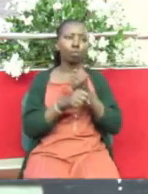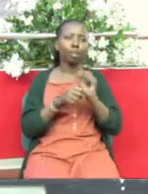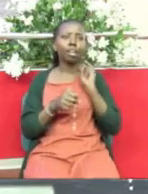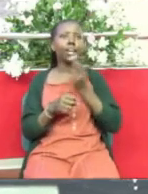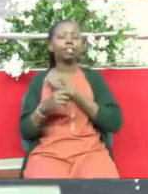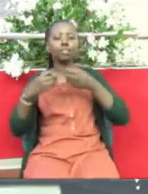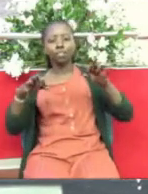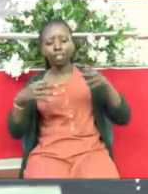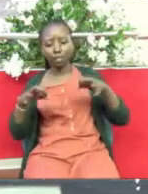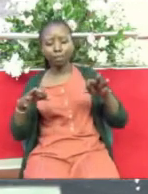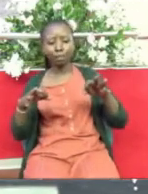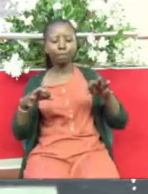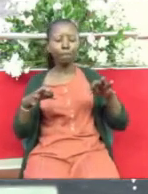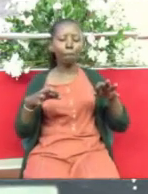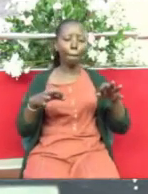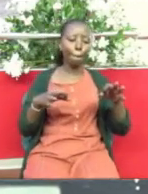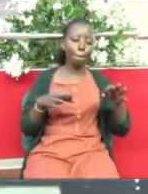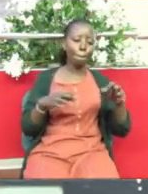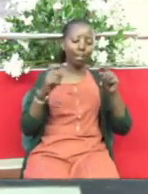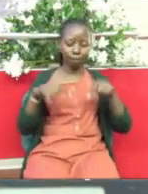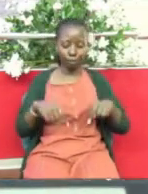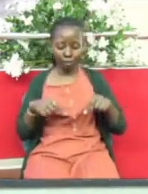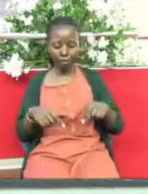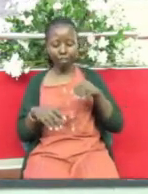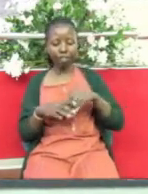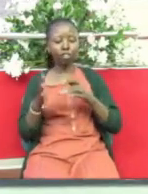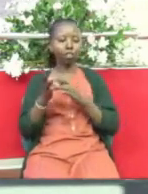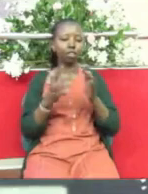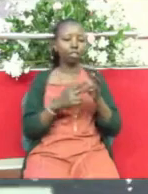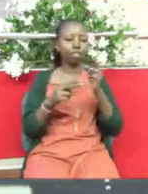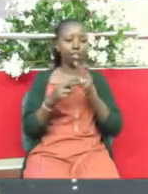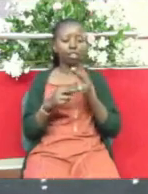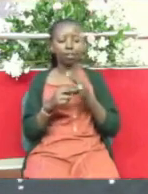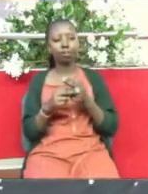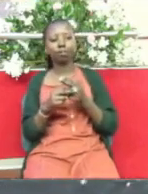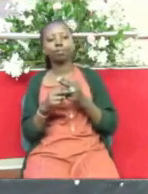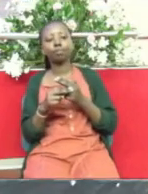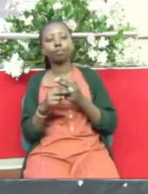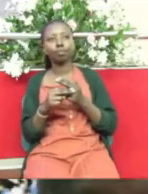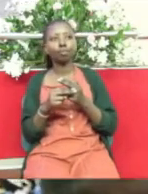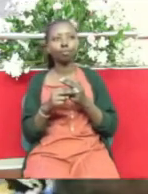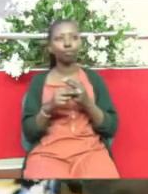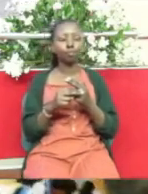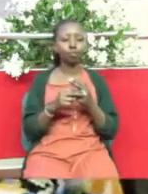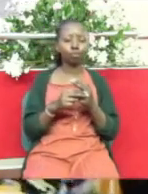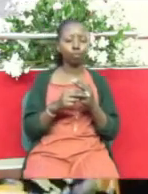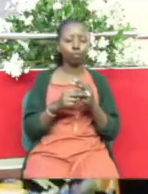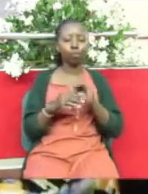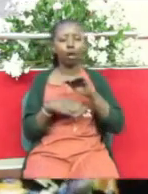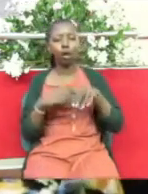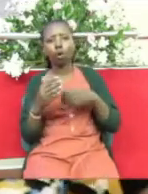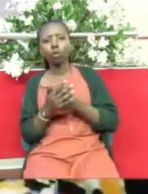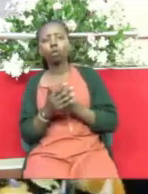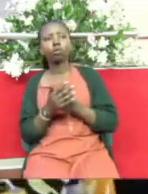tonight. You are releasing someone this morning in the mighty name of Jesus from all generational